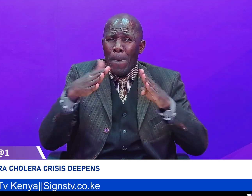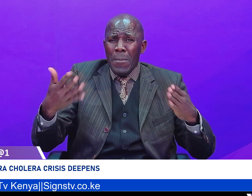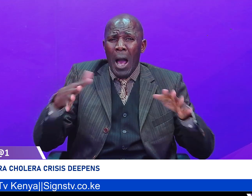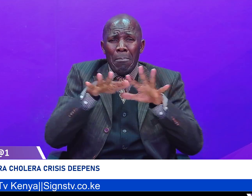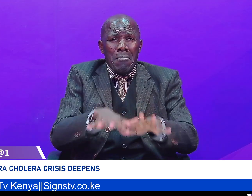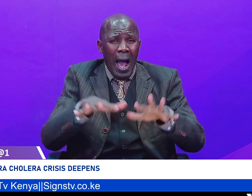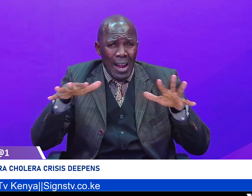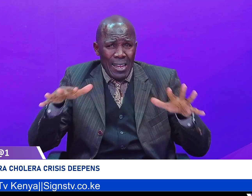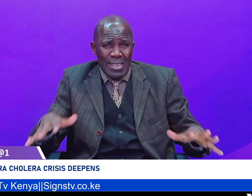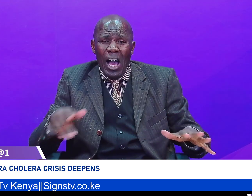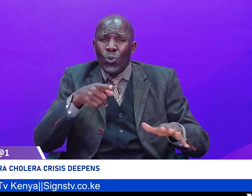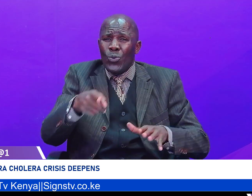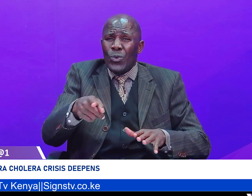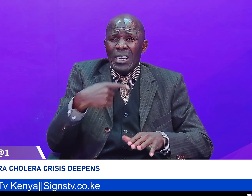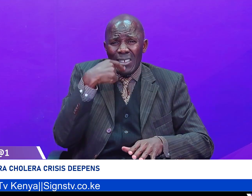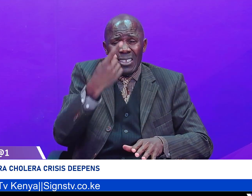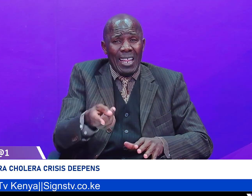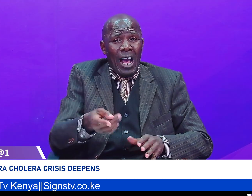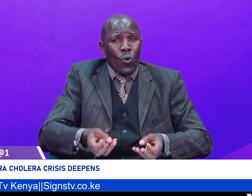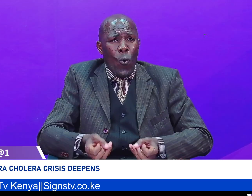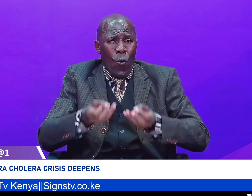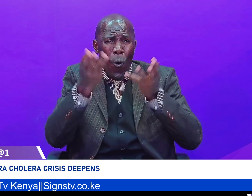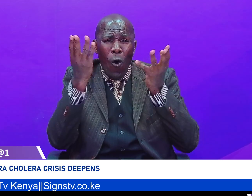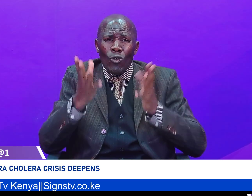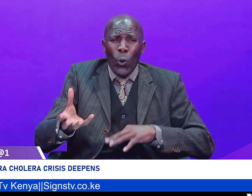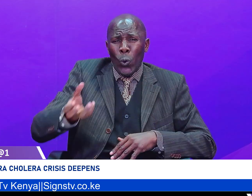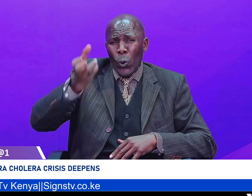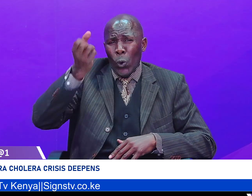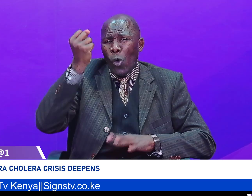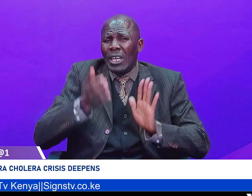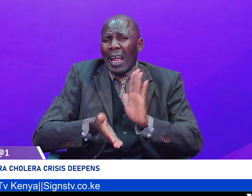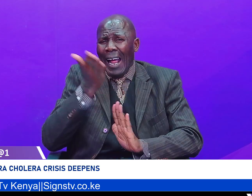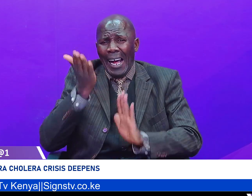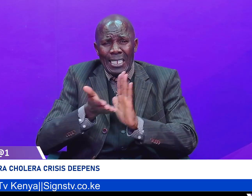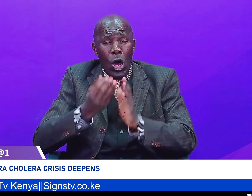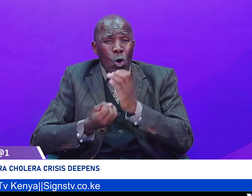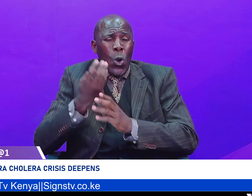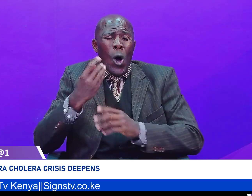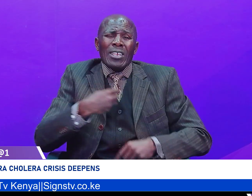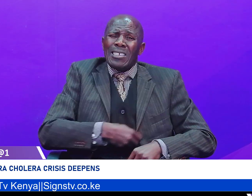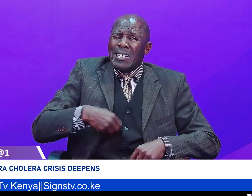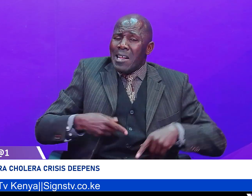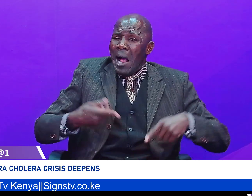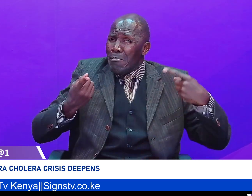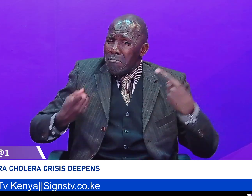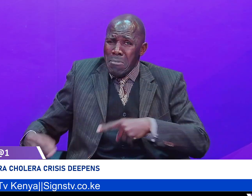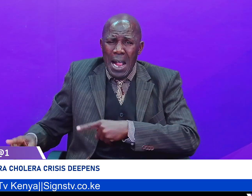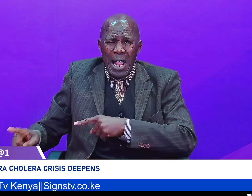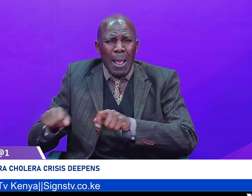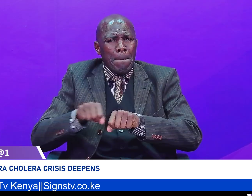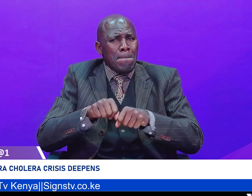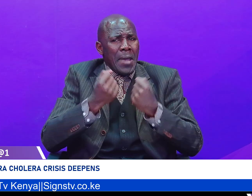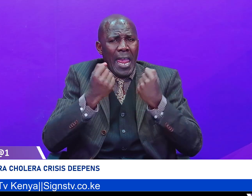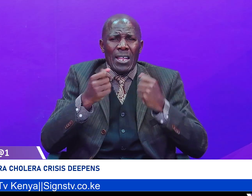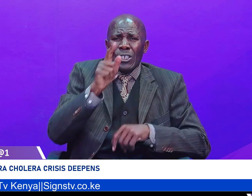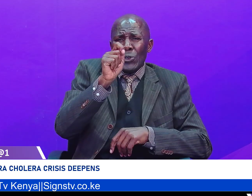and banned the sale of food in open markets in an urgent bid to contain a rapidly escalating